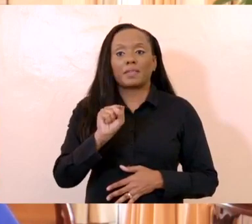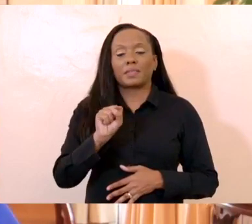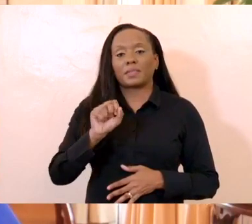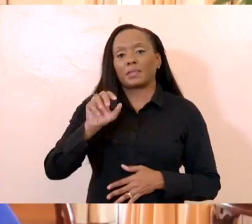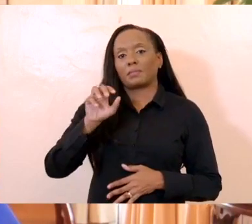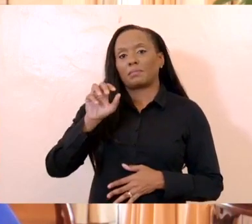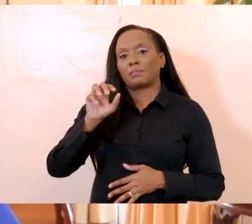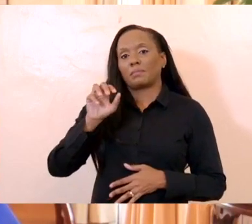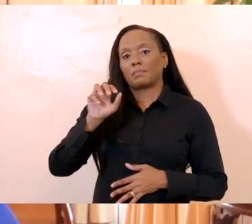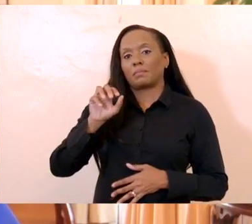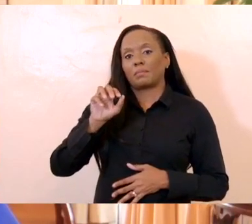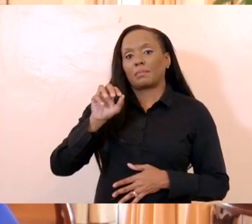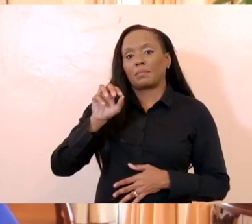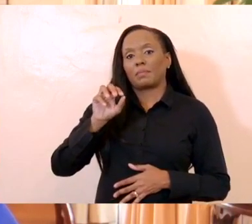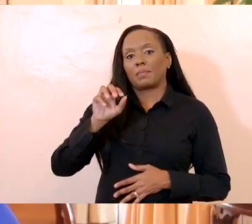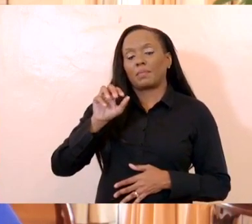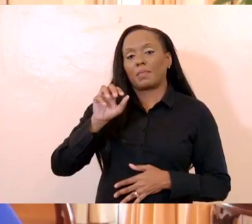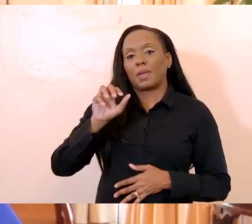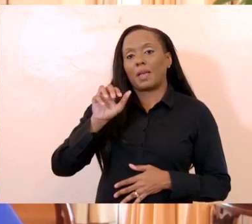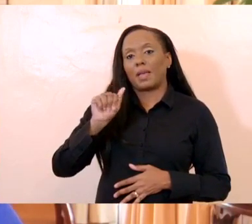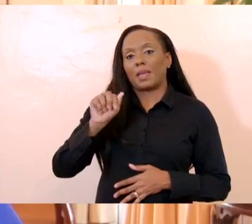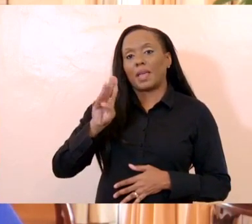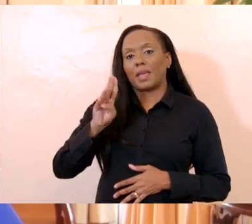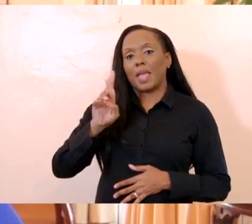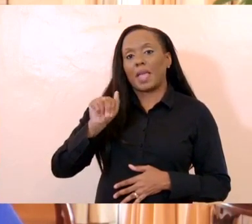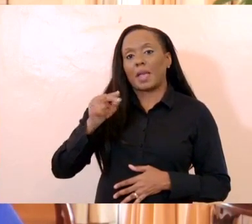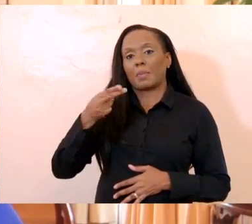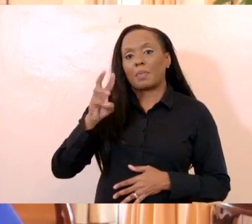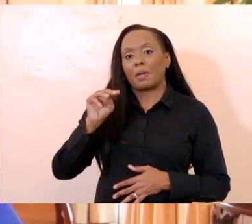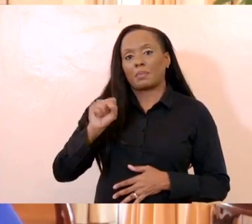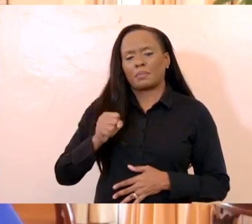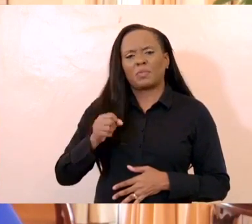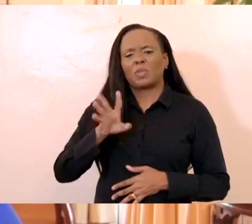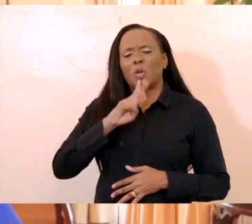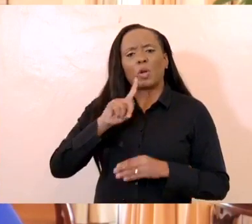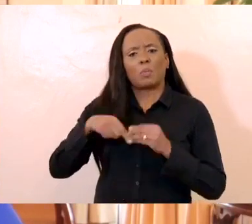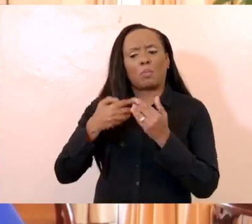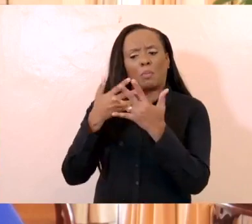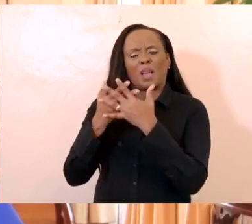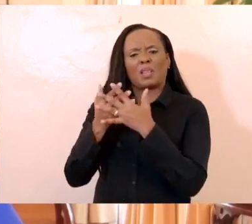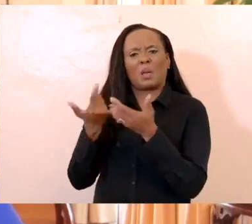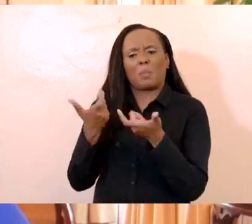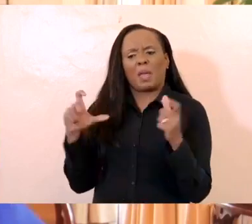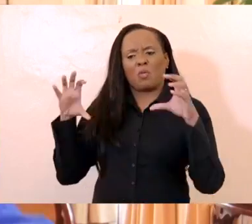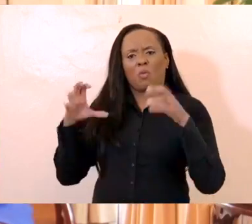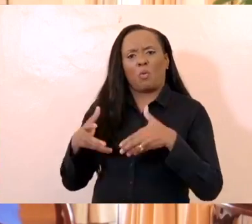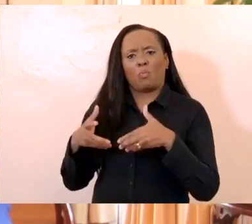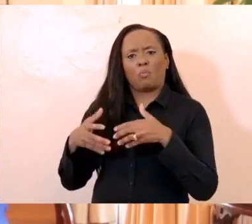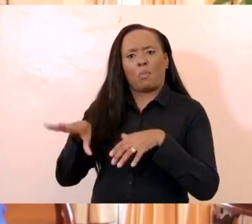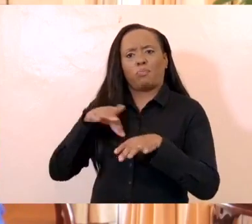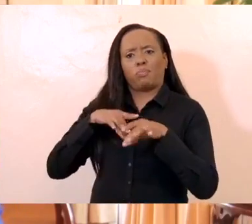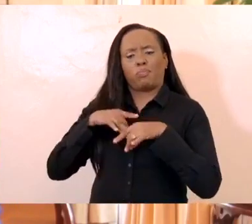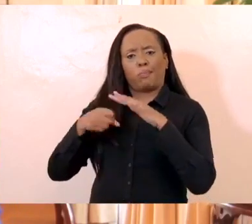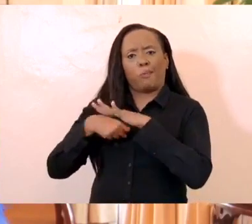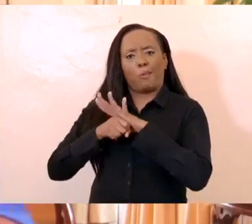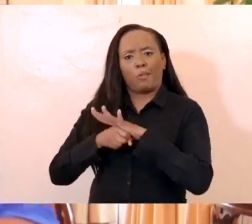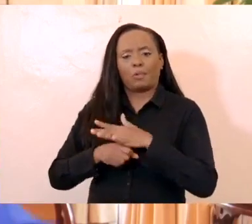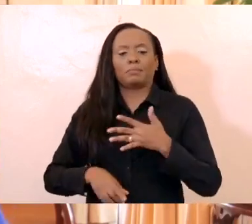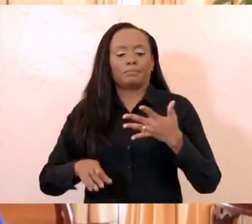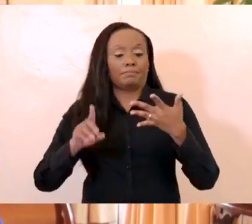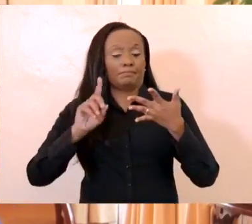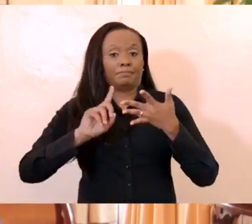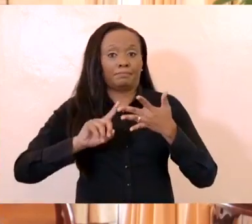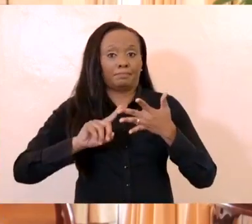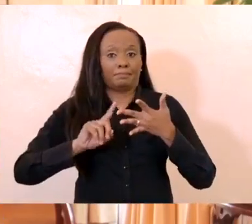speak about the very large cluster that we had at Her Majesty's Prison Dodds, and to give us